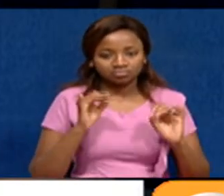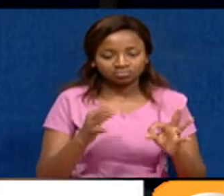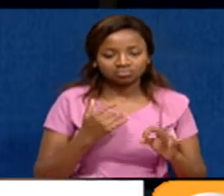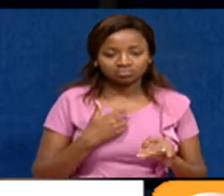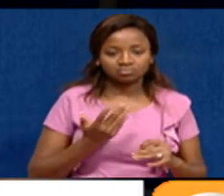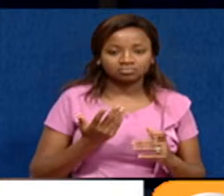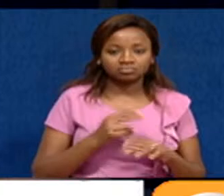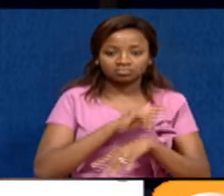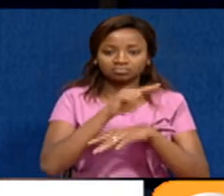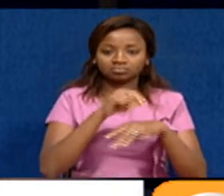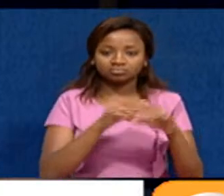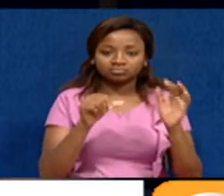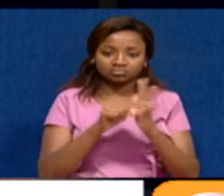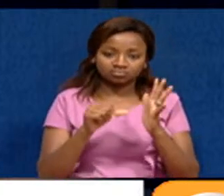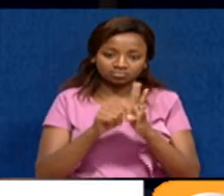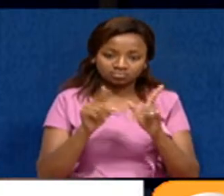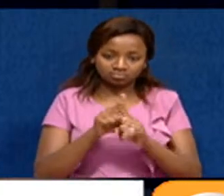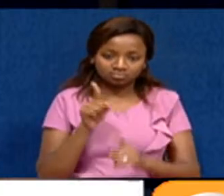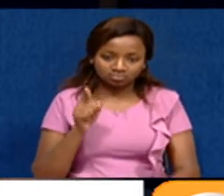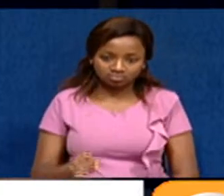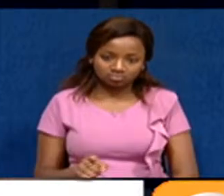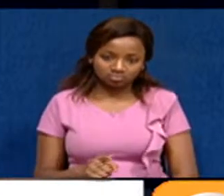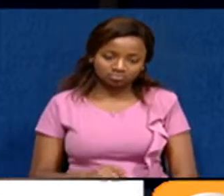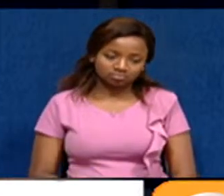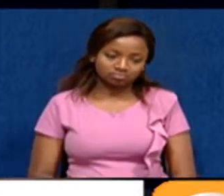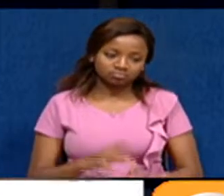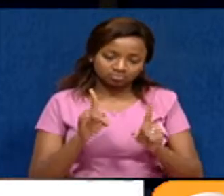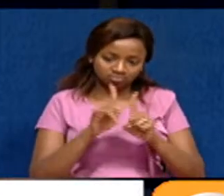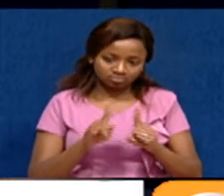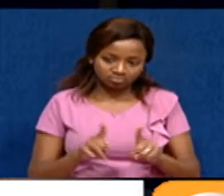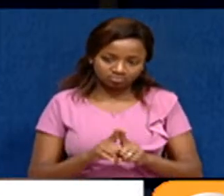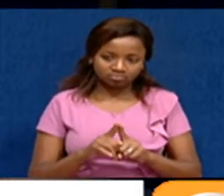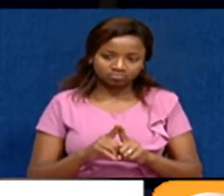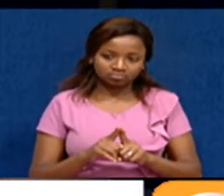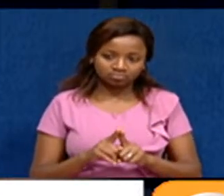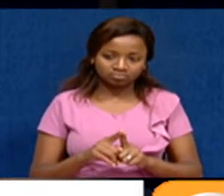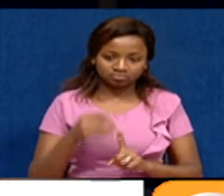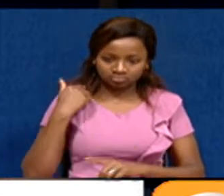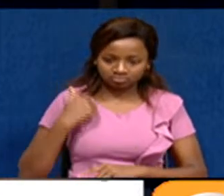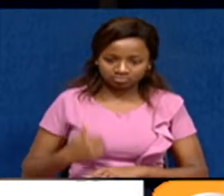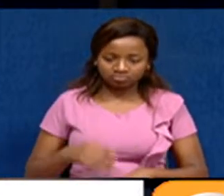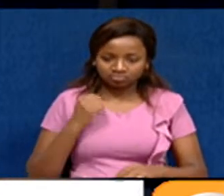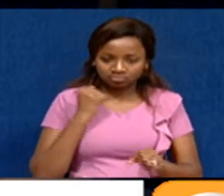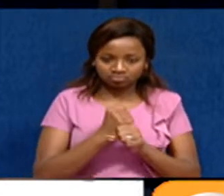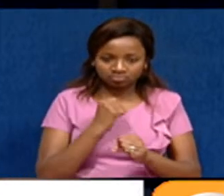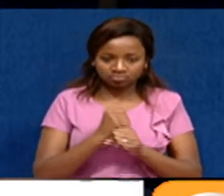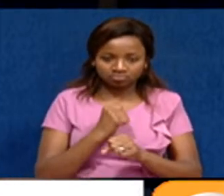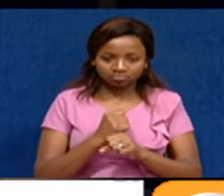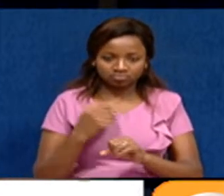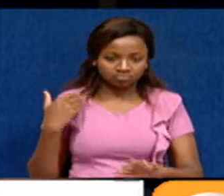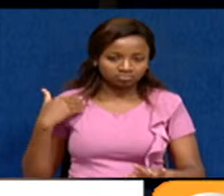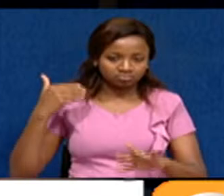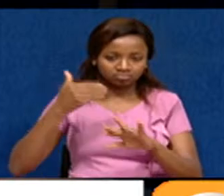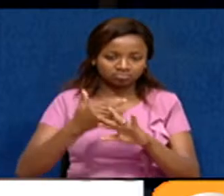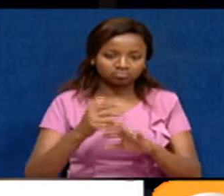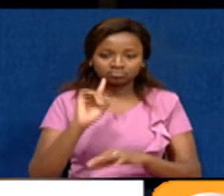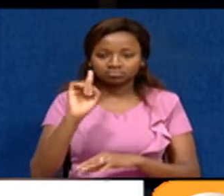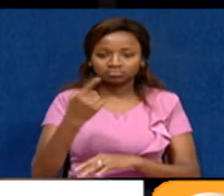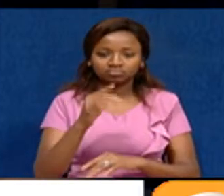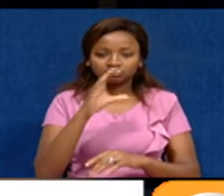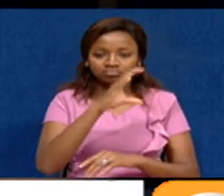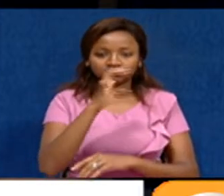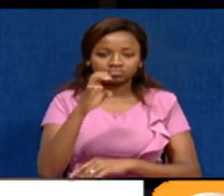this. Secondly, from where I sit, having worked as the first CEO of